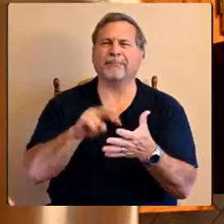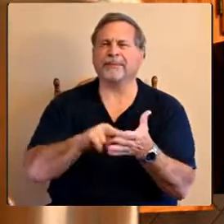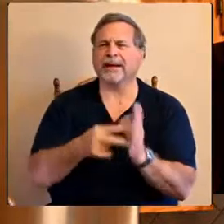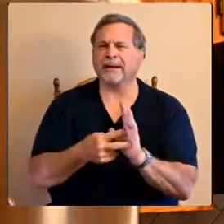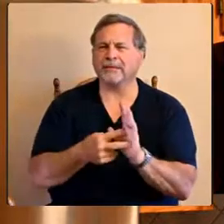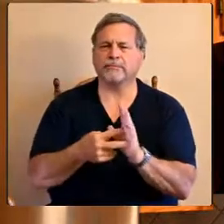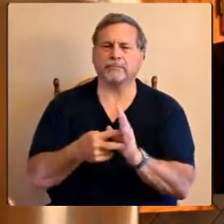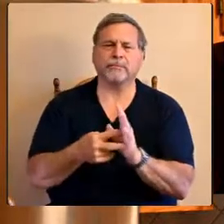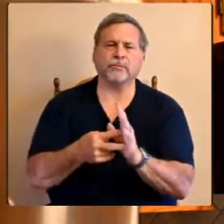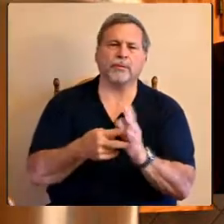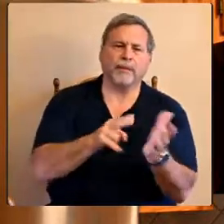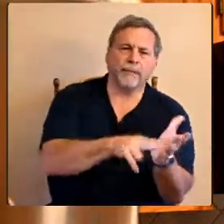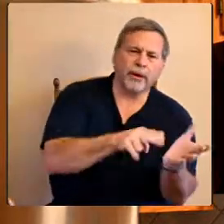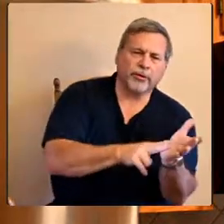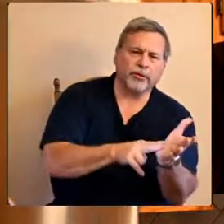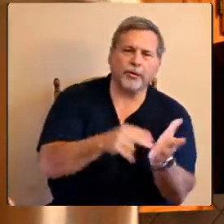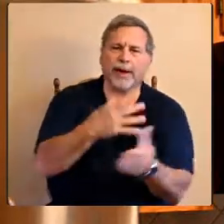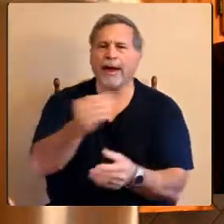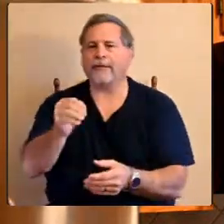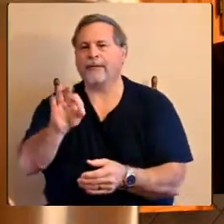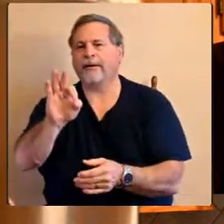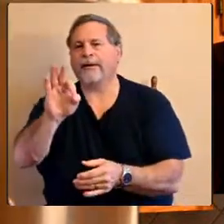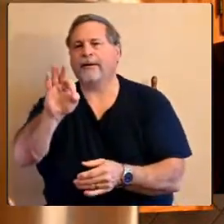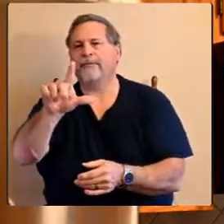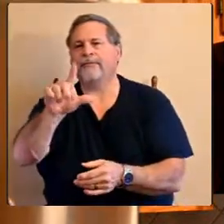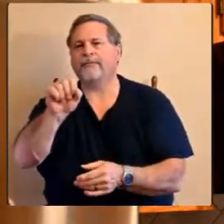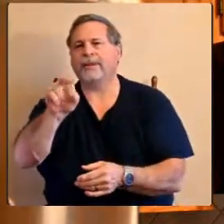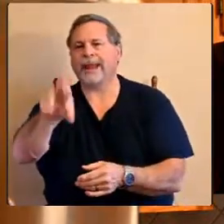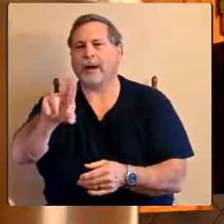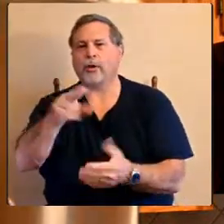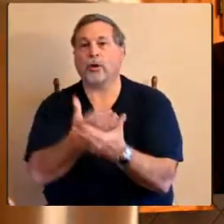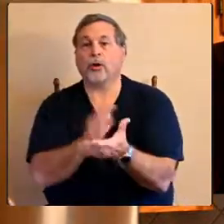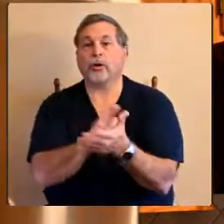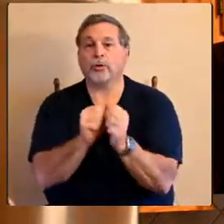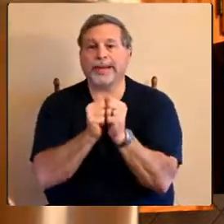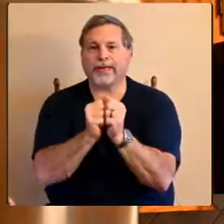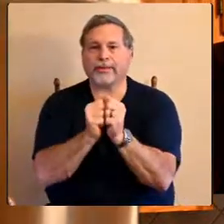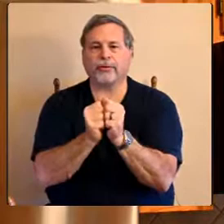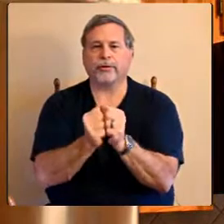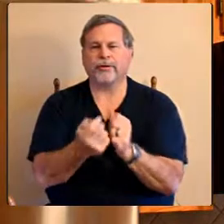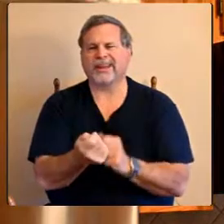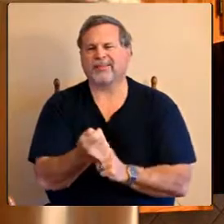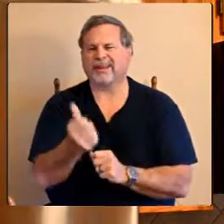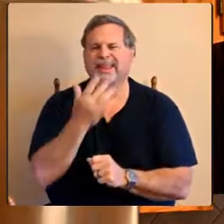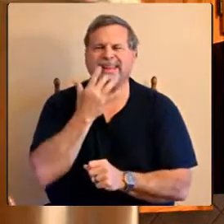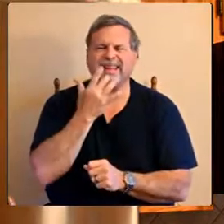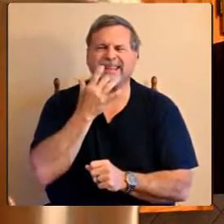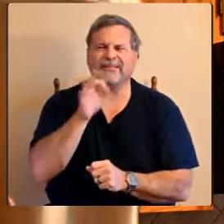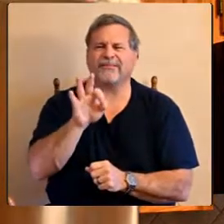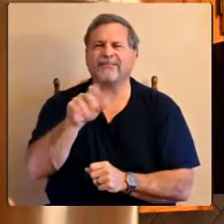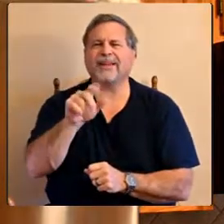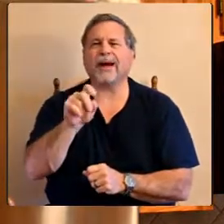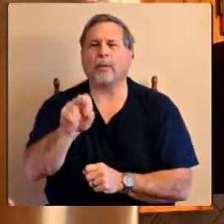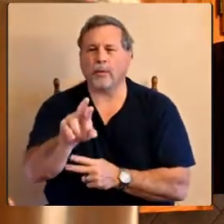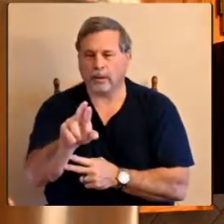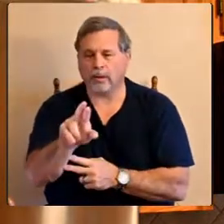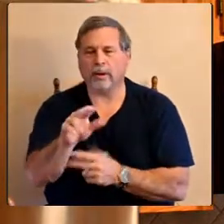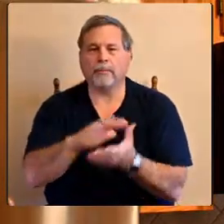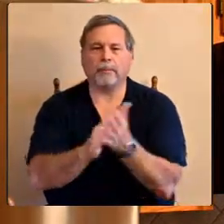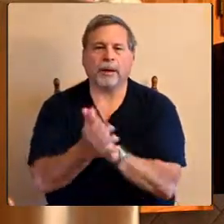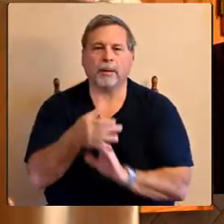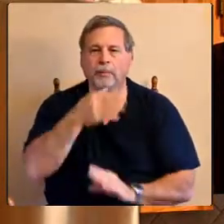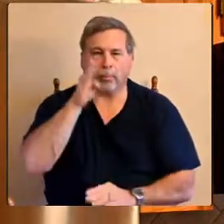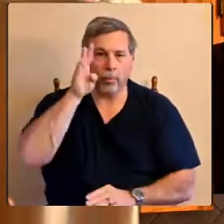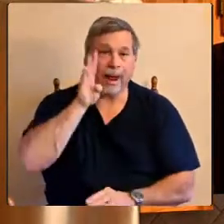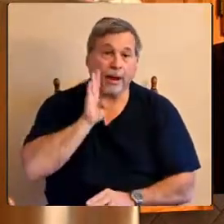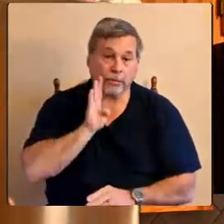butter and some flour, and you're going to cook it together. So you want to get rid of that flour taste, and it's going to